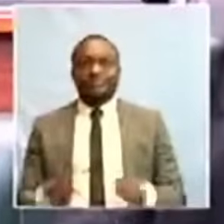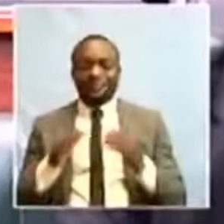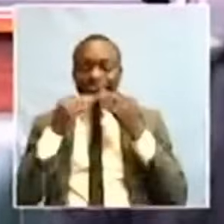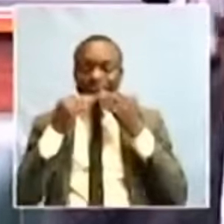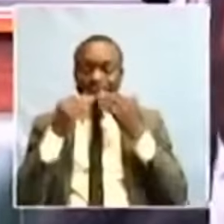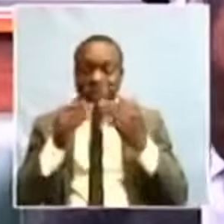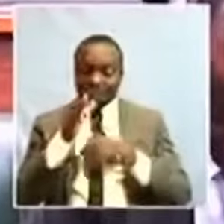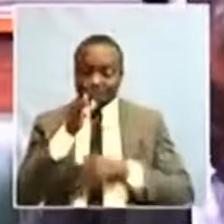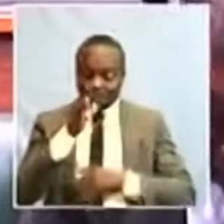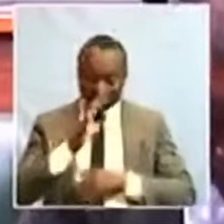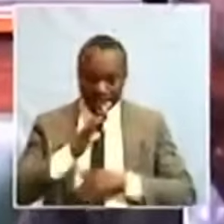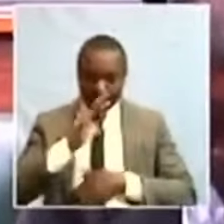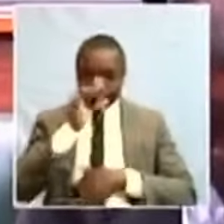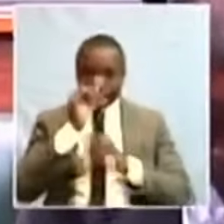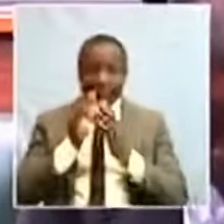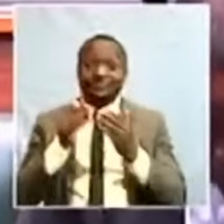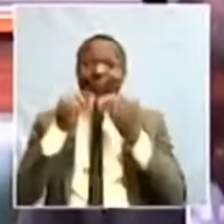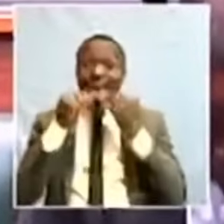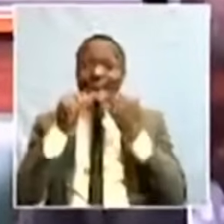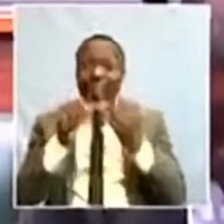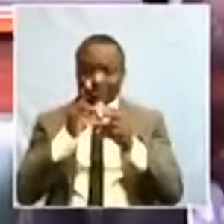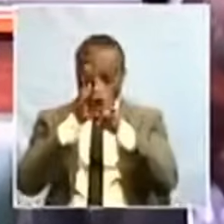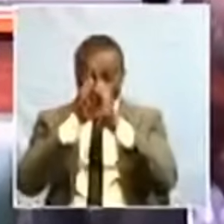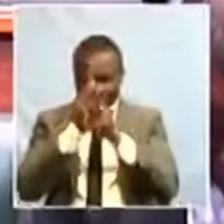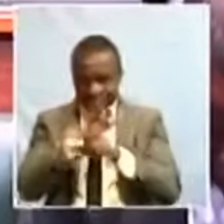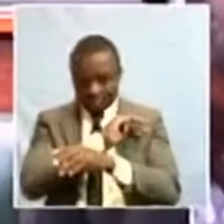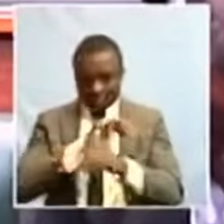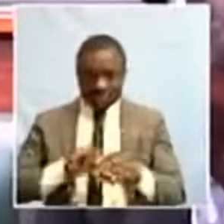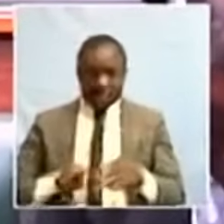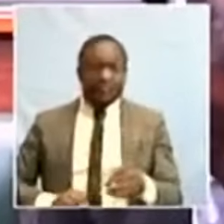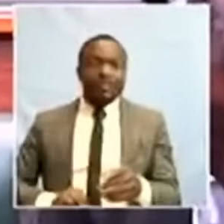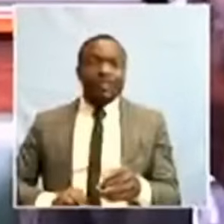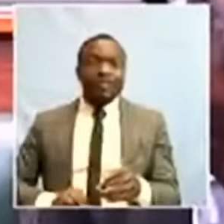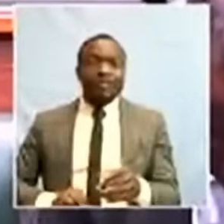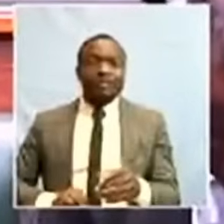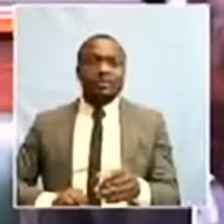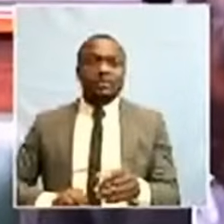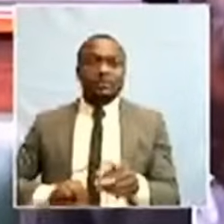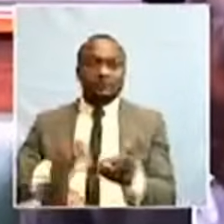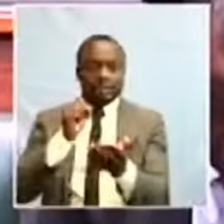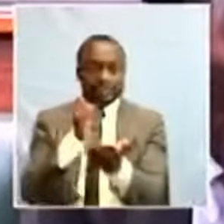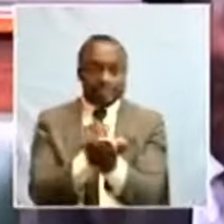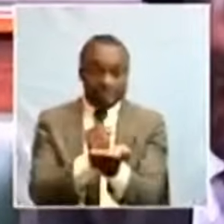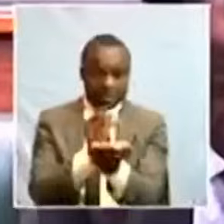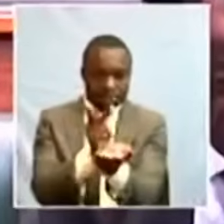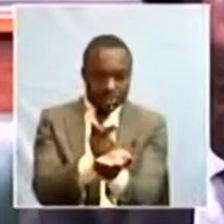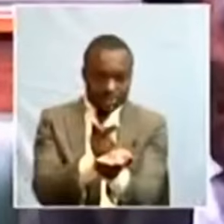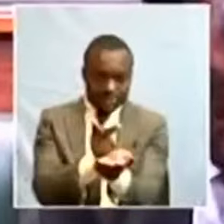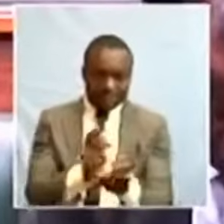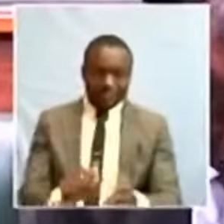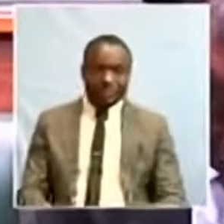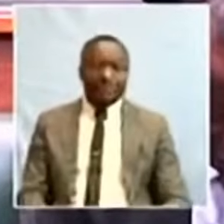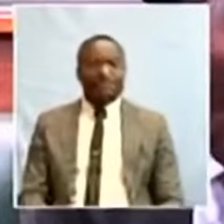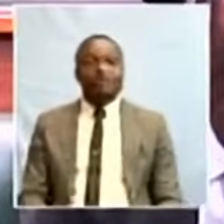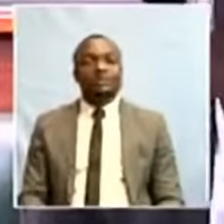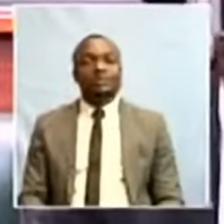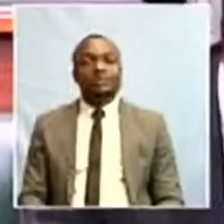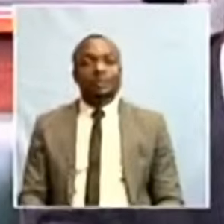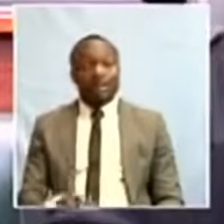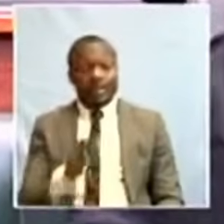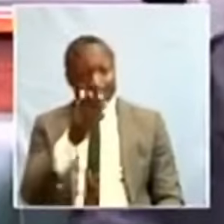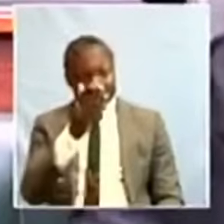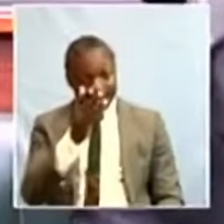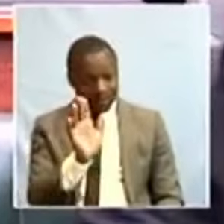Thank you, Madam Speaker, and I would like to thank the Honourable Member for Sesheke for